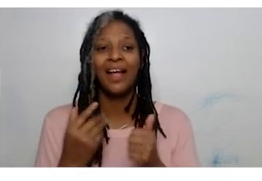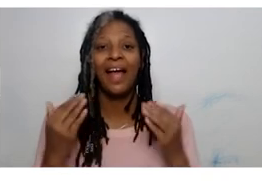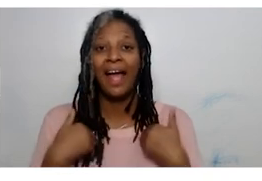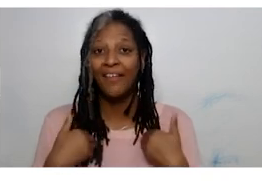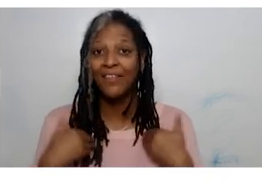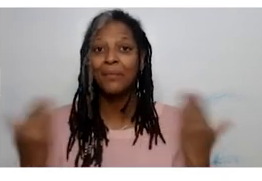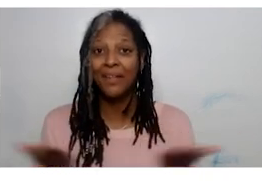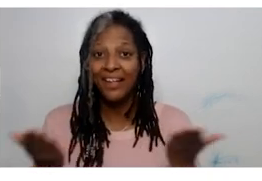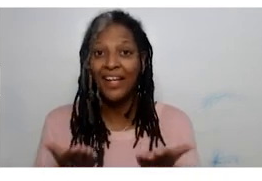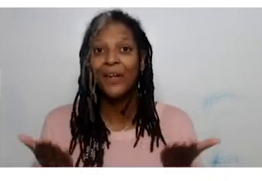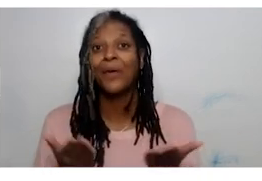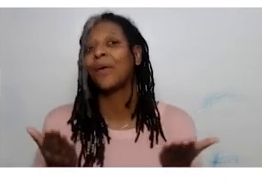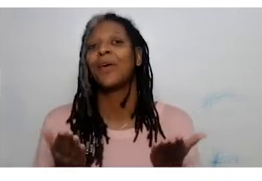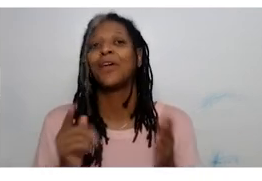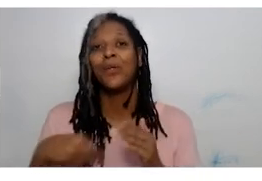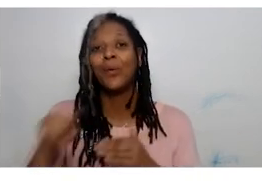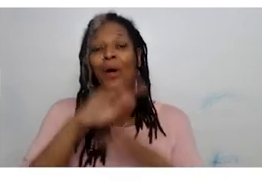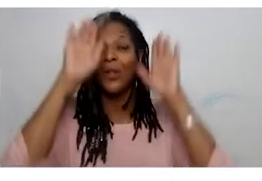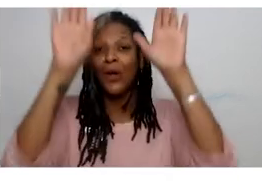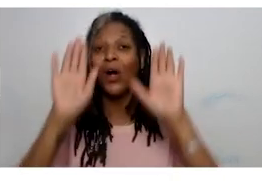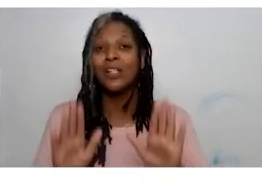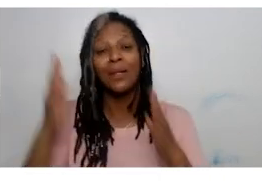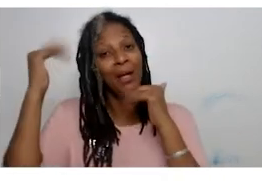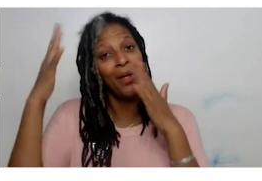awesome. And I hope that the rest of